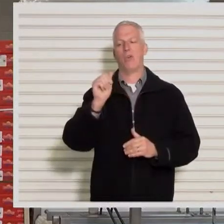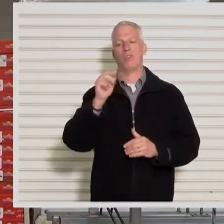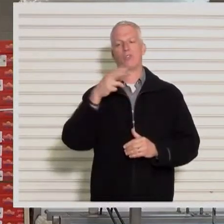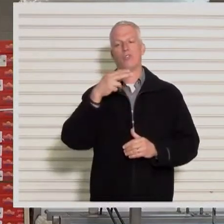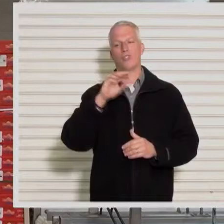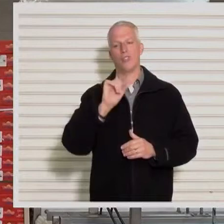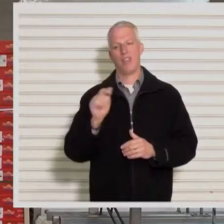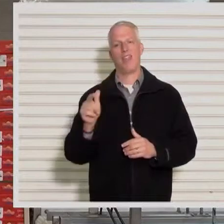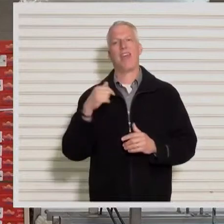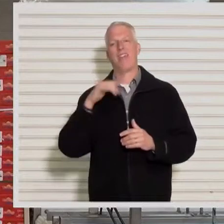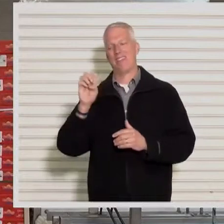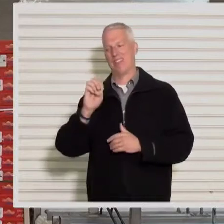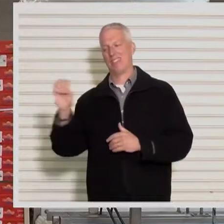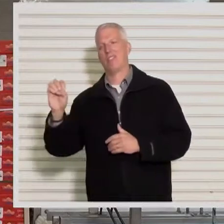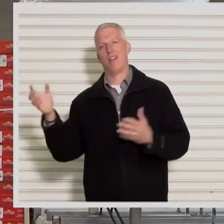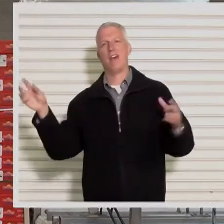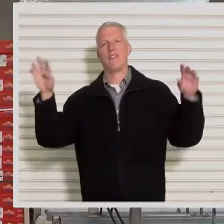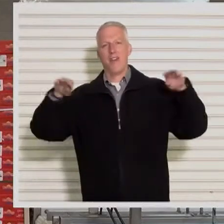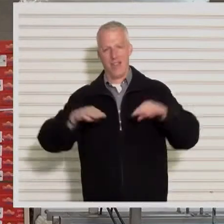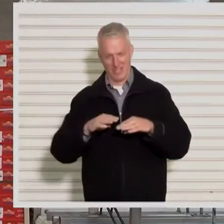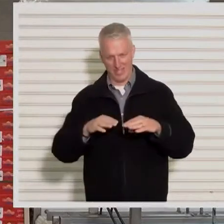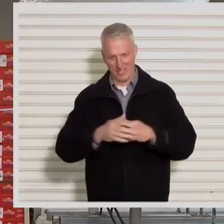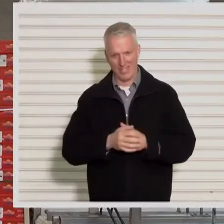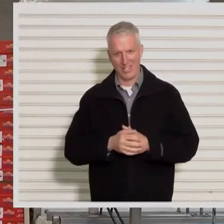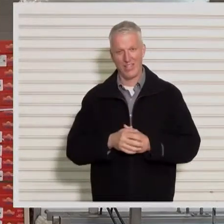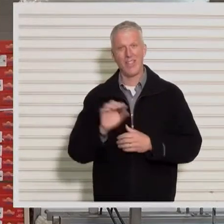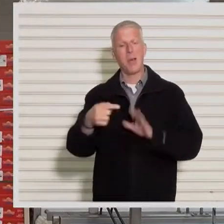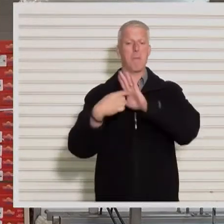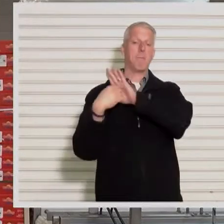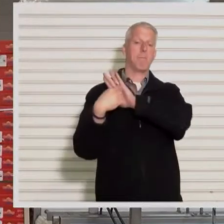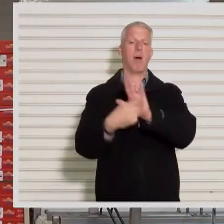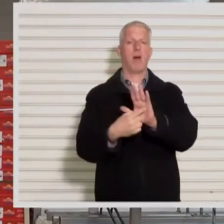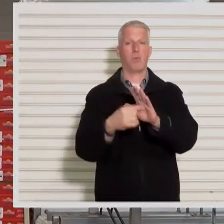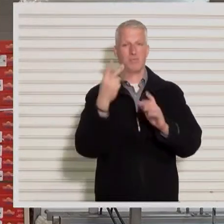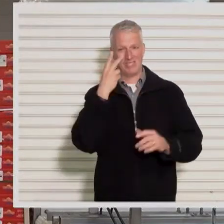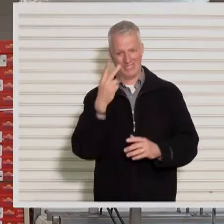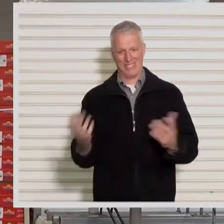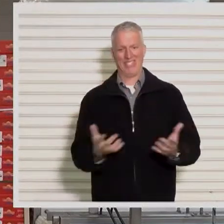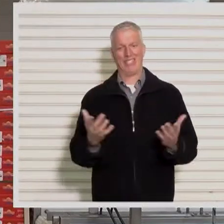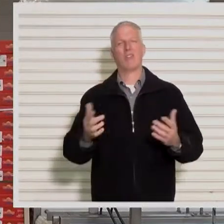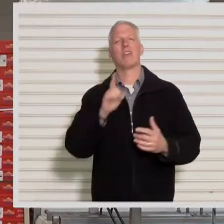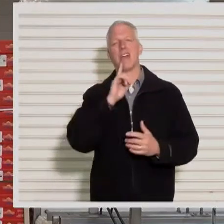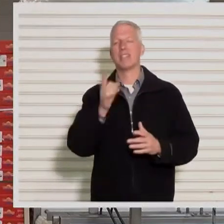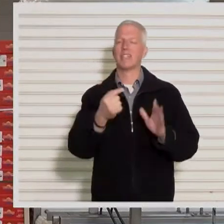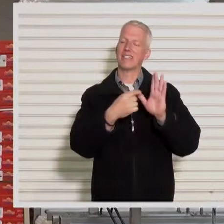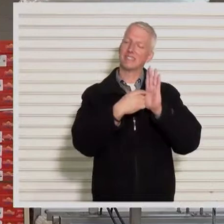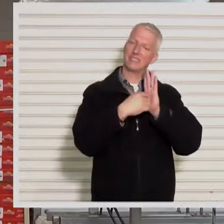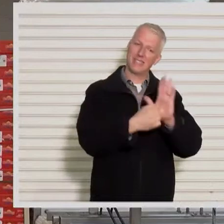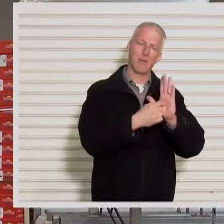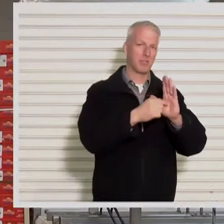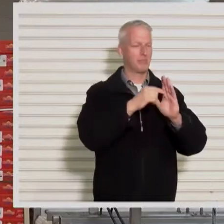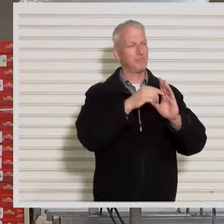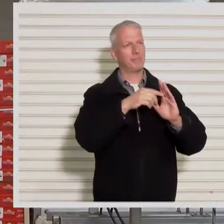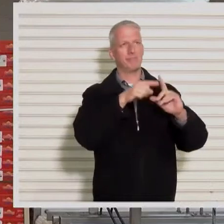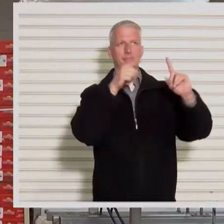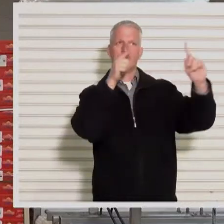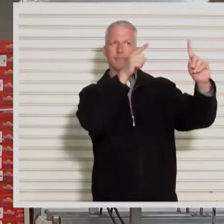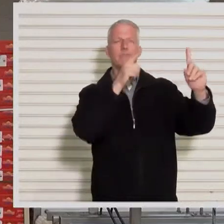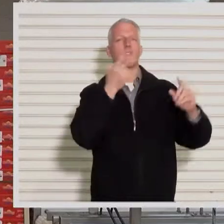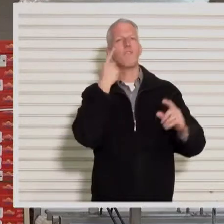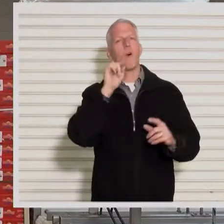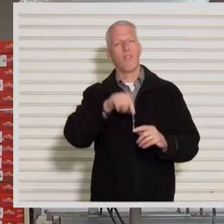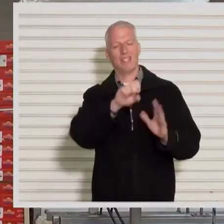Valley. The model being employed here is an example for the state and nation.